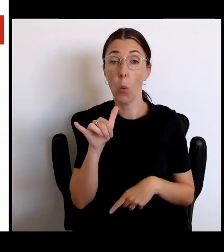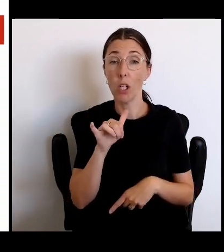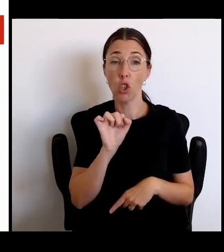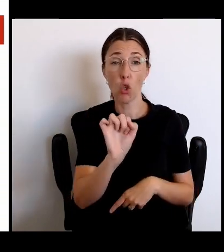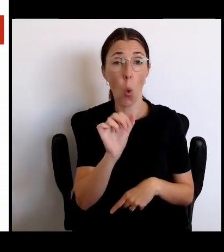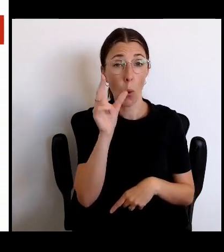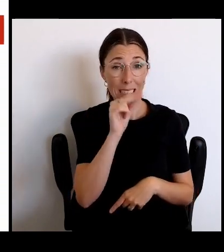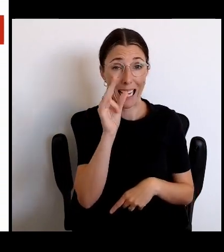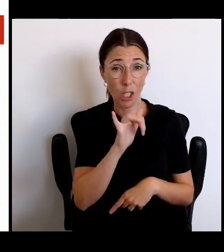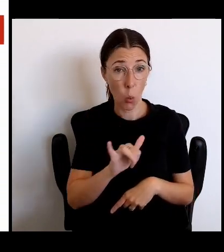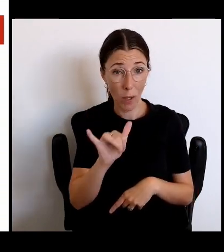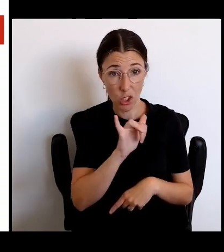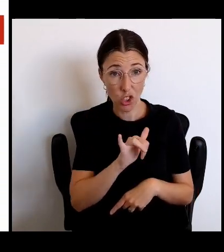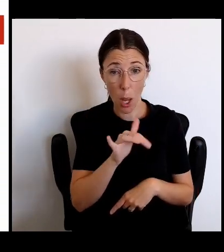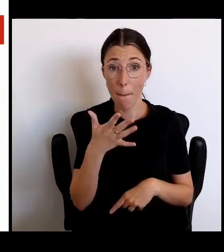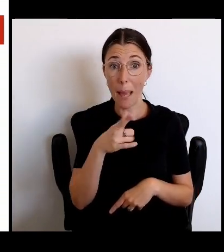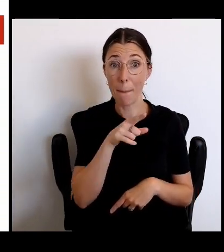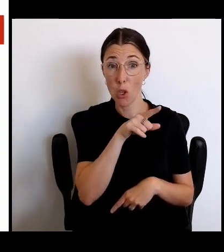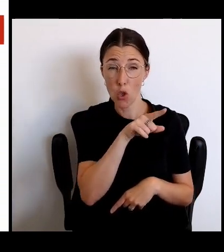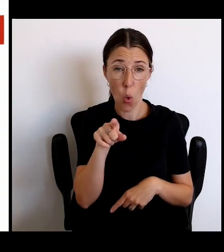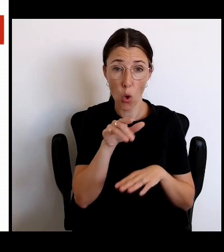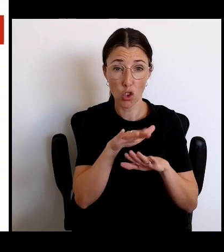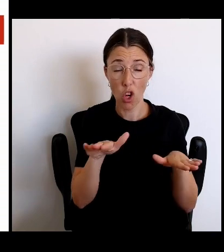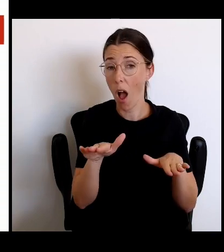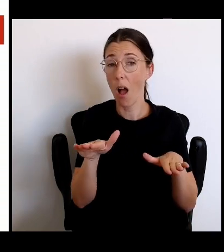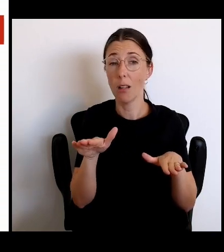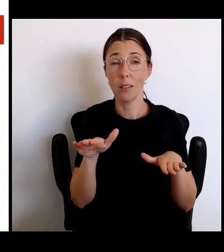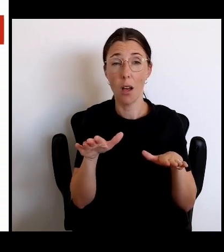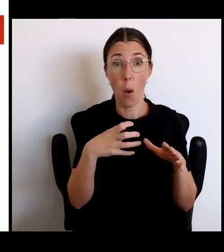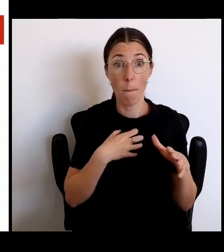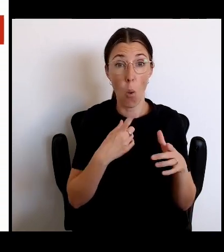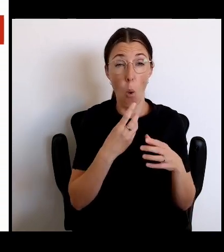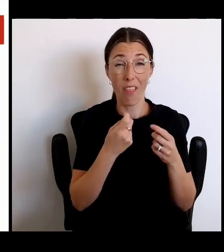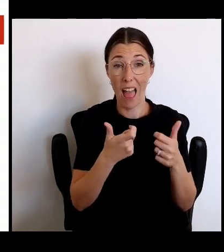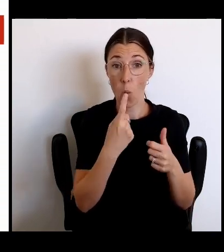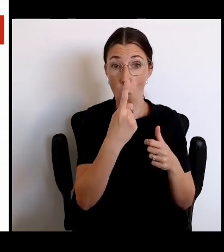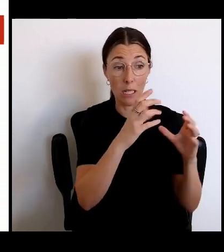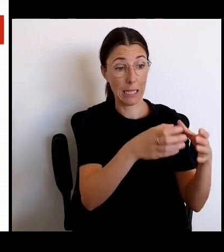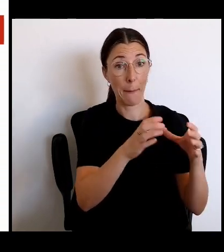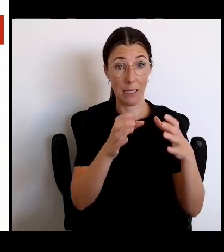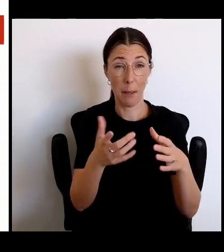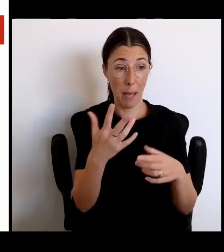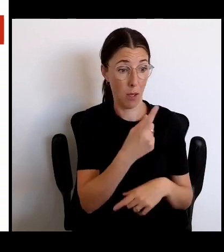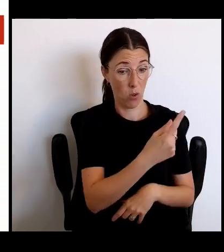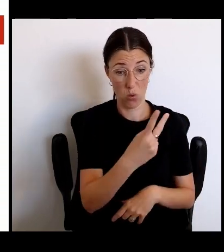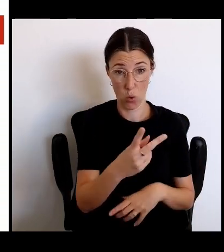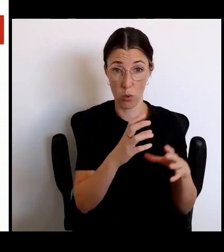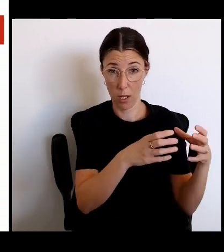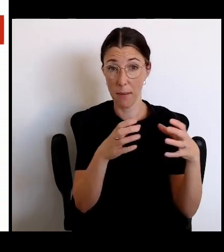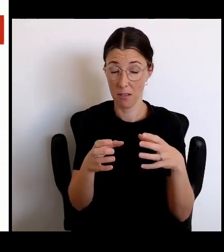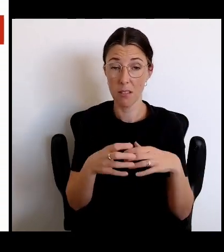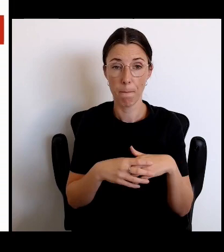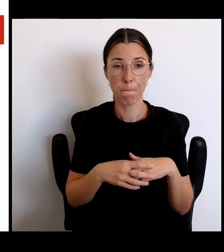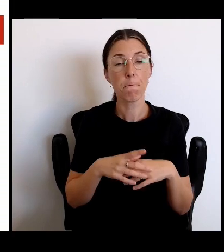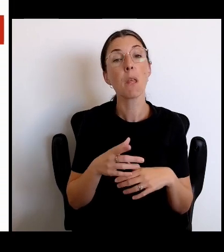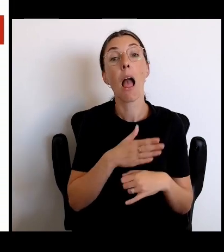Indeed, you may well have teenagers who sit in more than one segment in your family. And finally, if you're interested in the